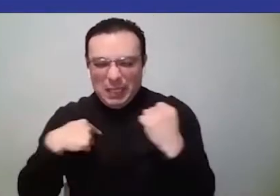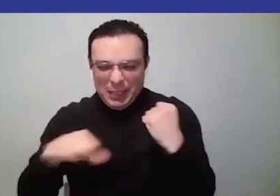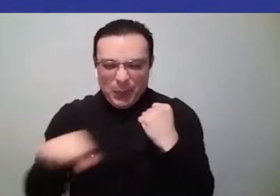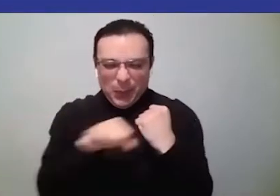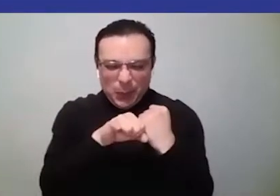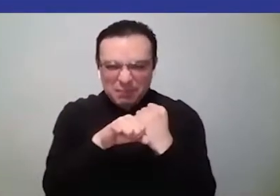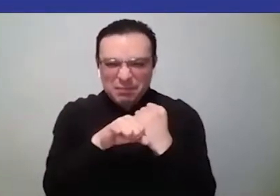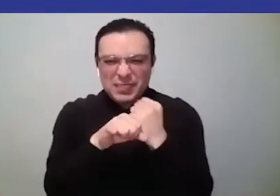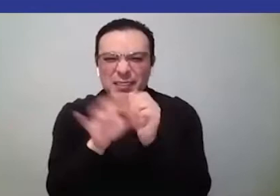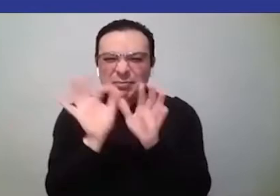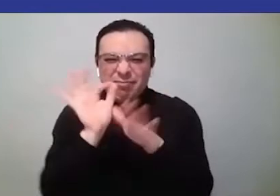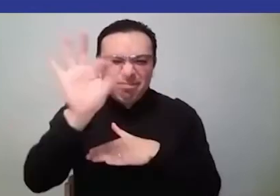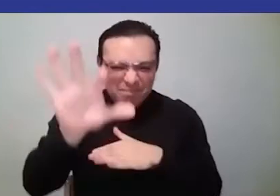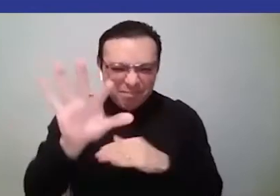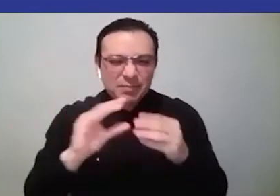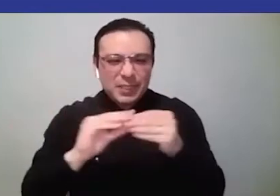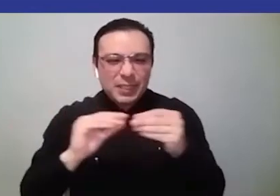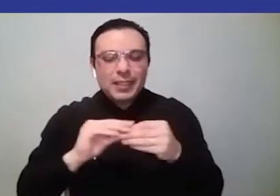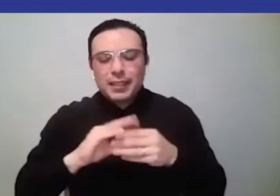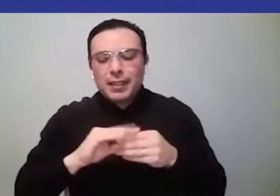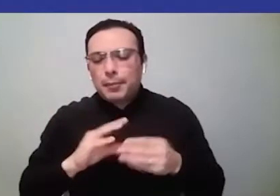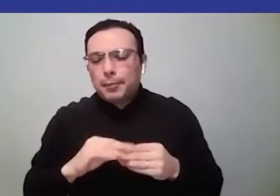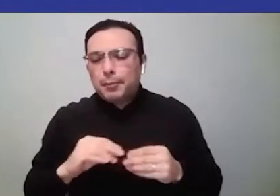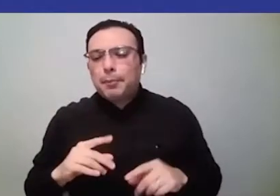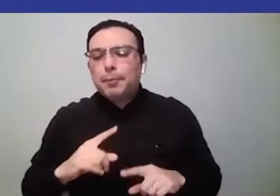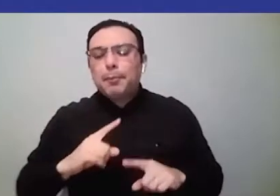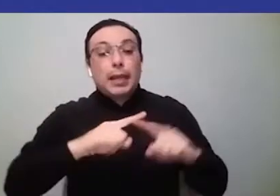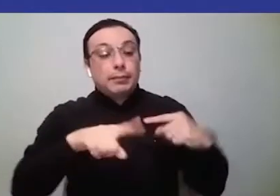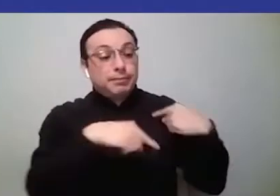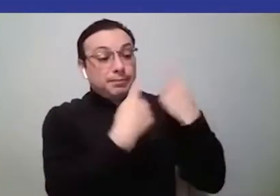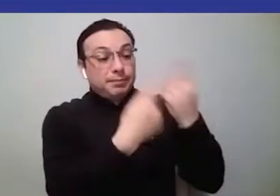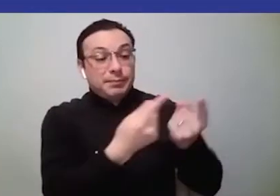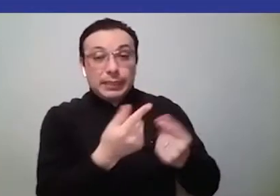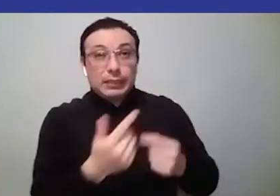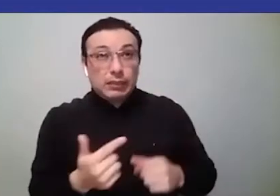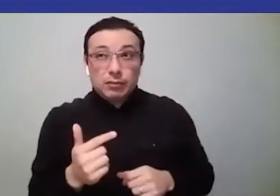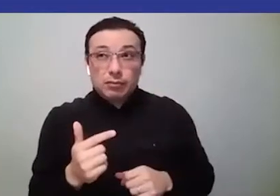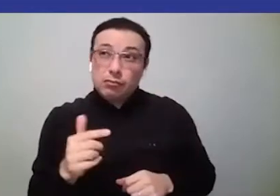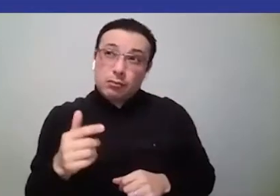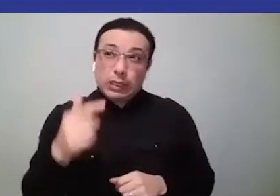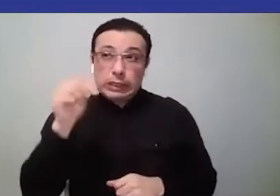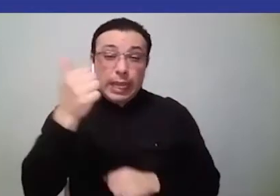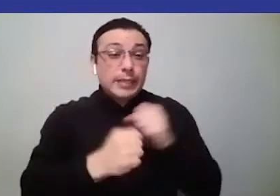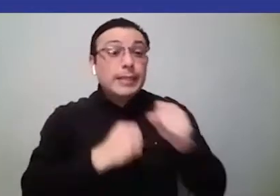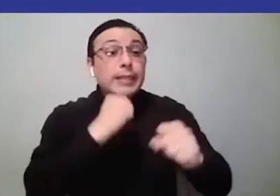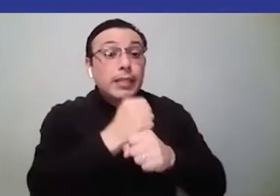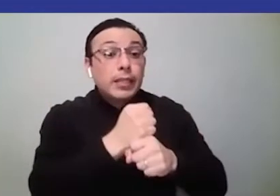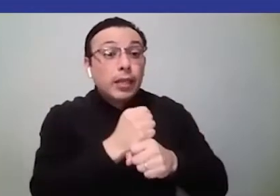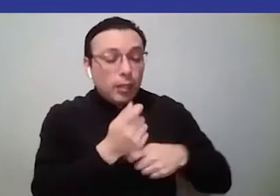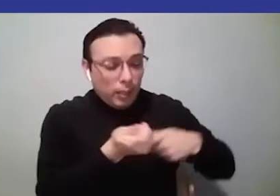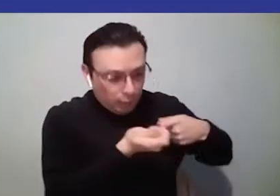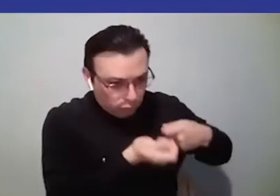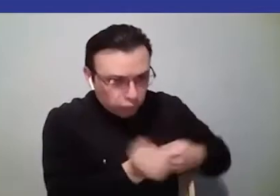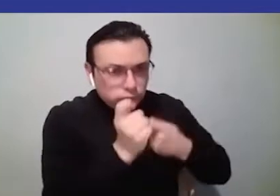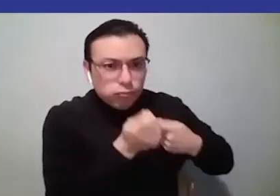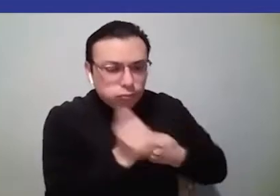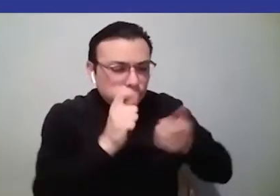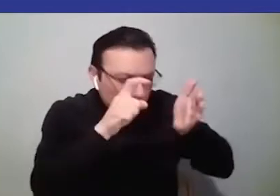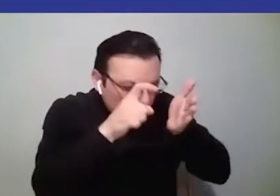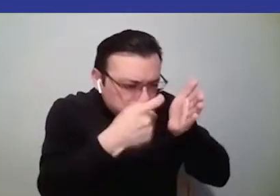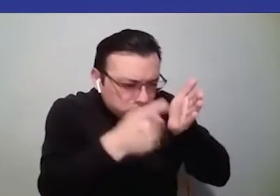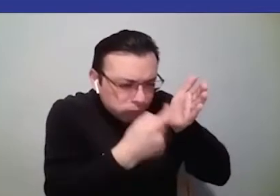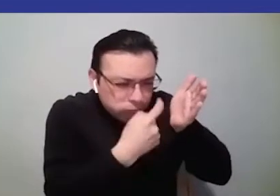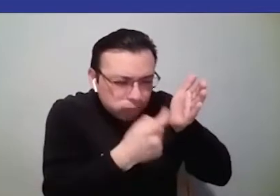the course of the last more than decade, there's been an archaeological dig outside of Quinnahock.